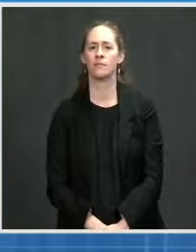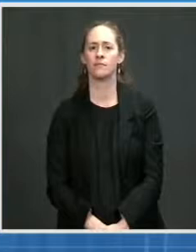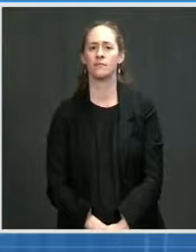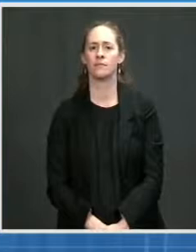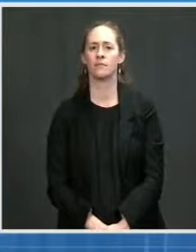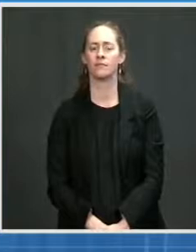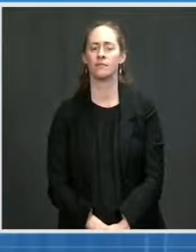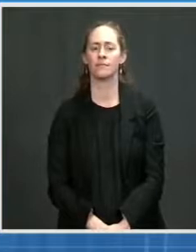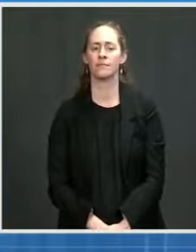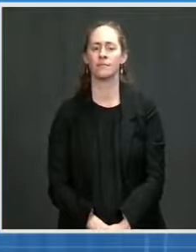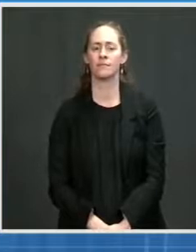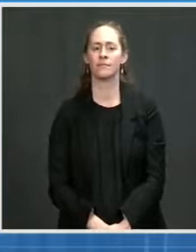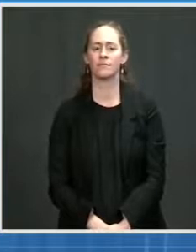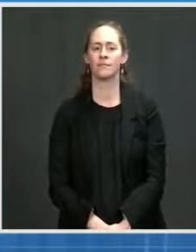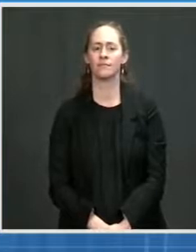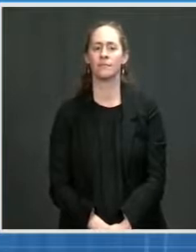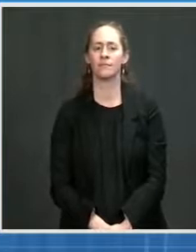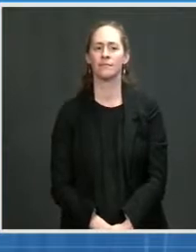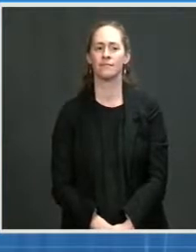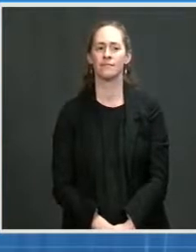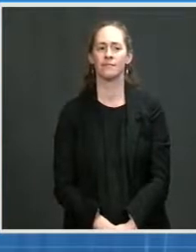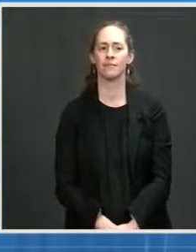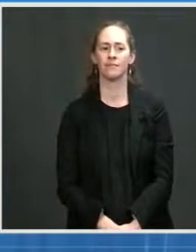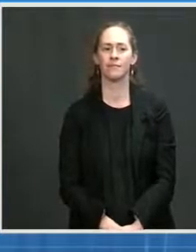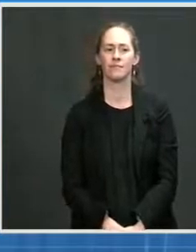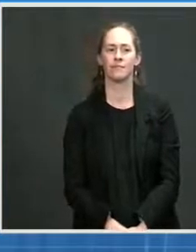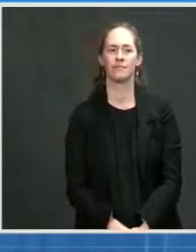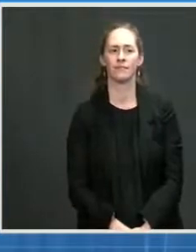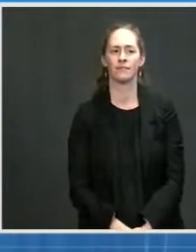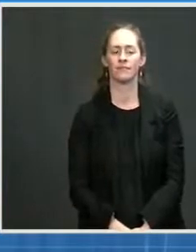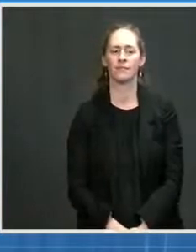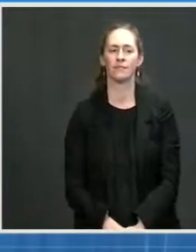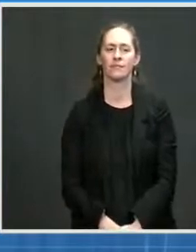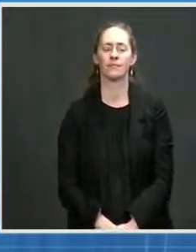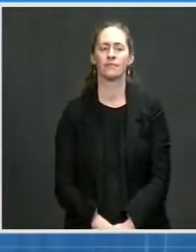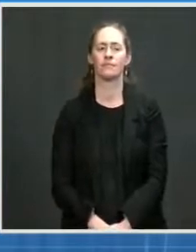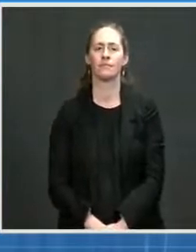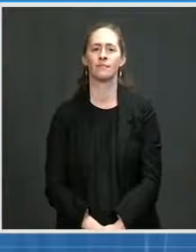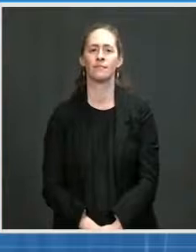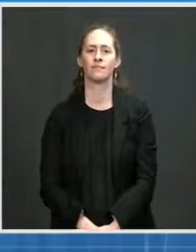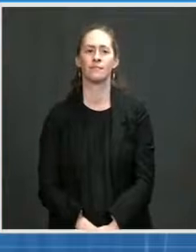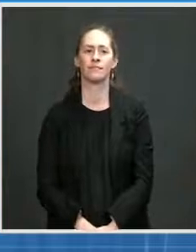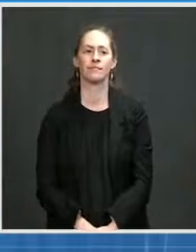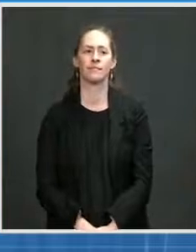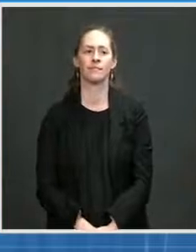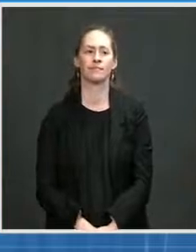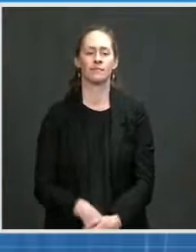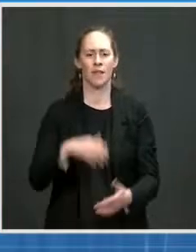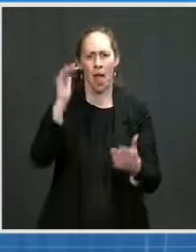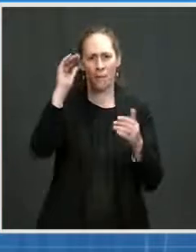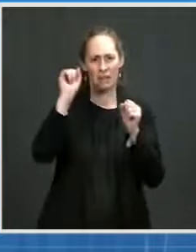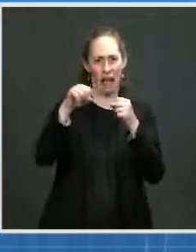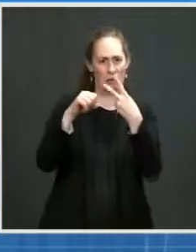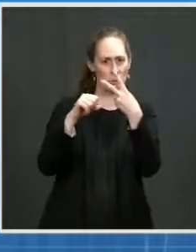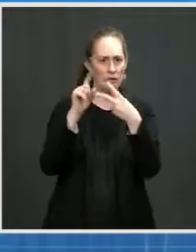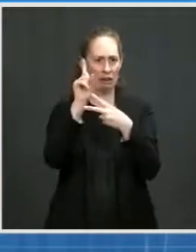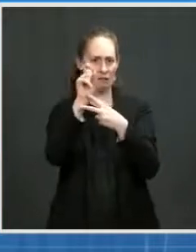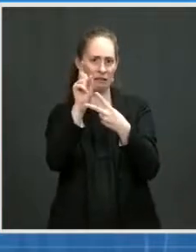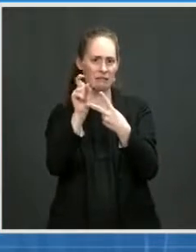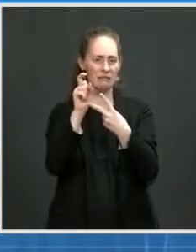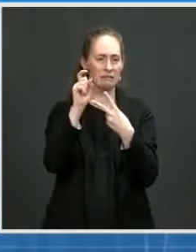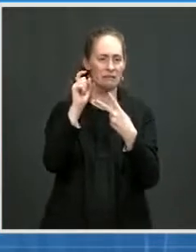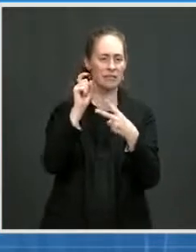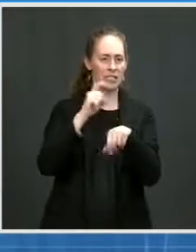Hello. Two questions, hopefully neither two are going to take too much time, but when will the first doses start